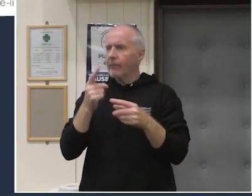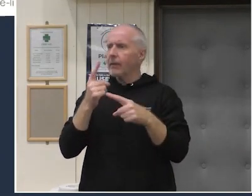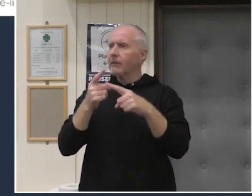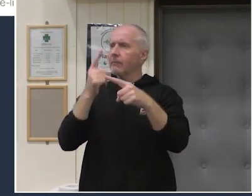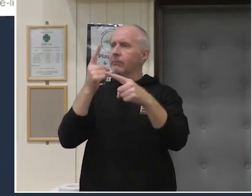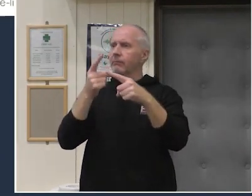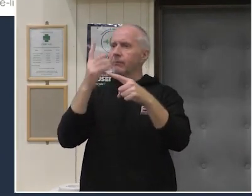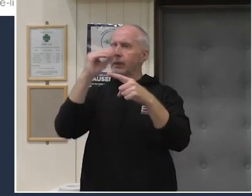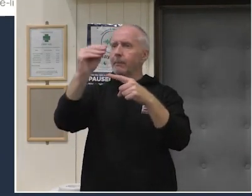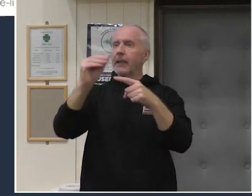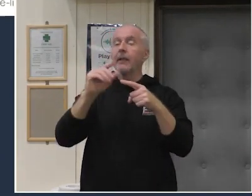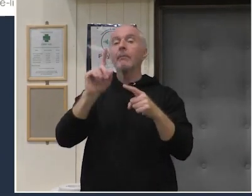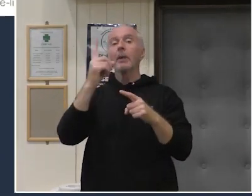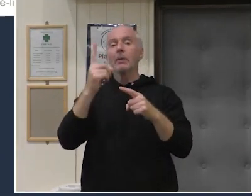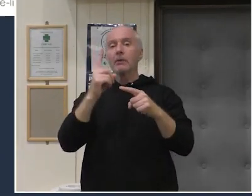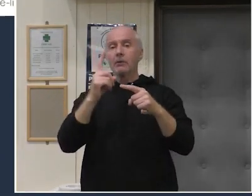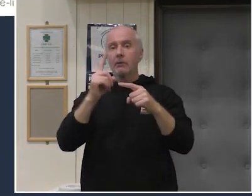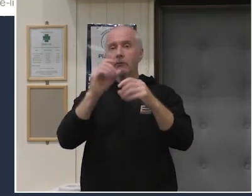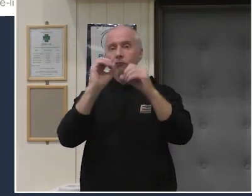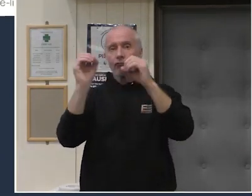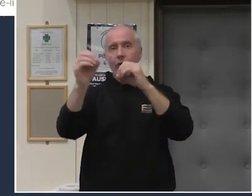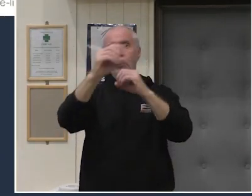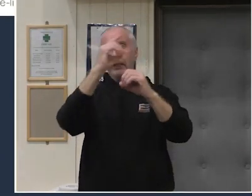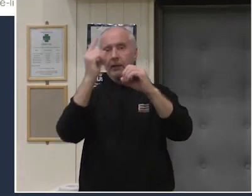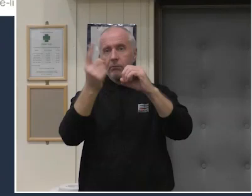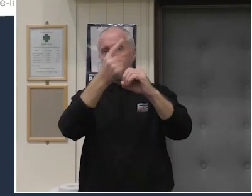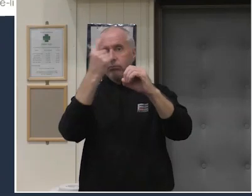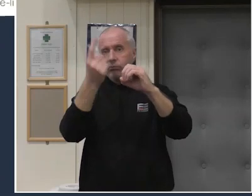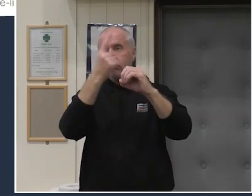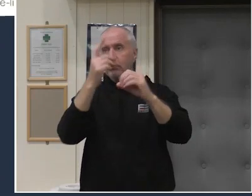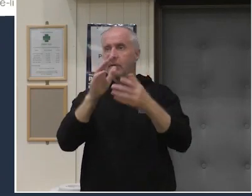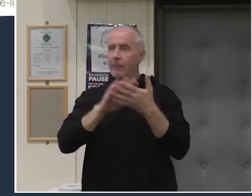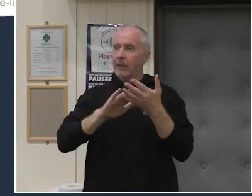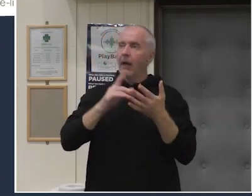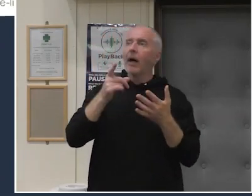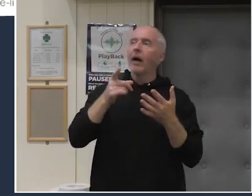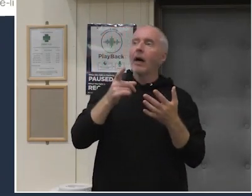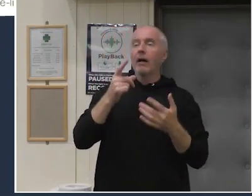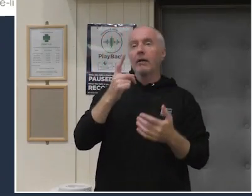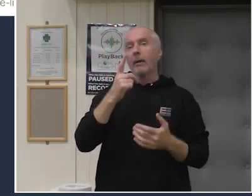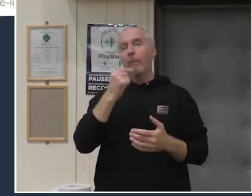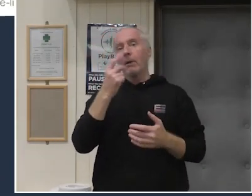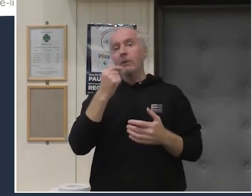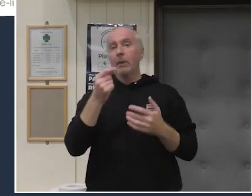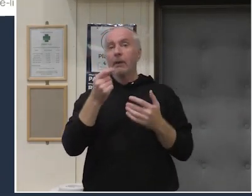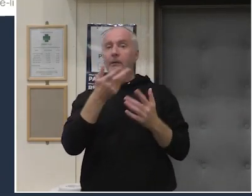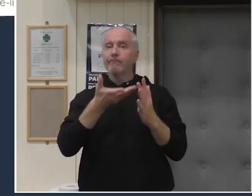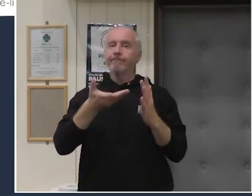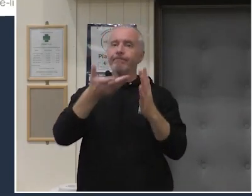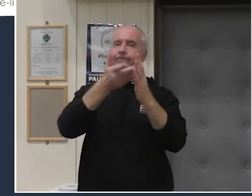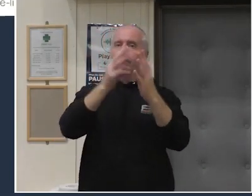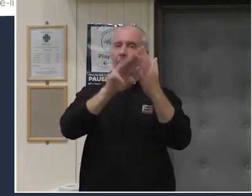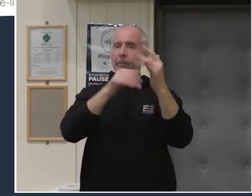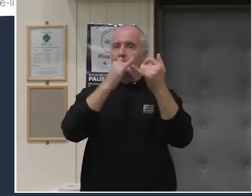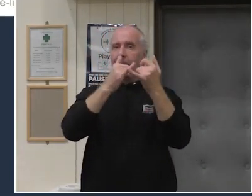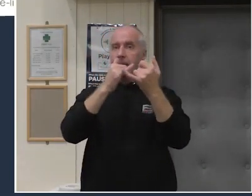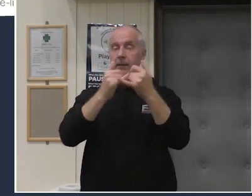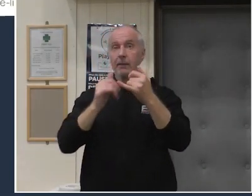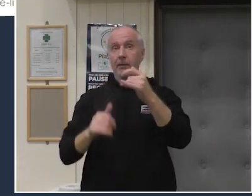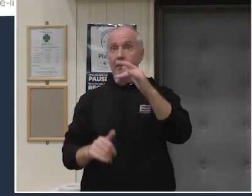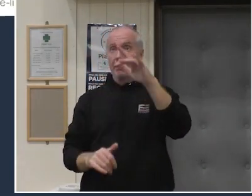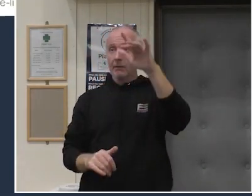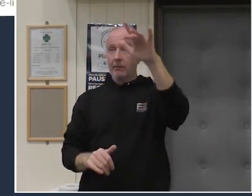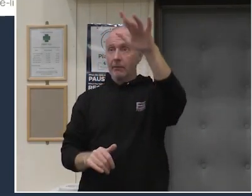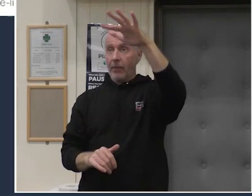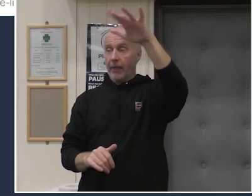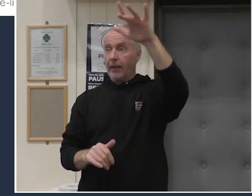are suggesting otherwise, suggesting to us we have more mass within that particular galaxy than what